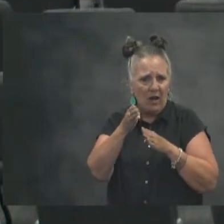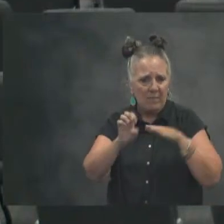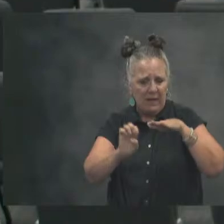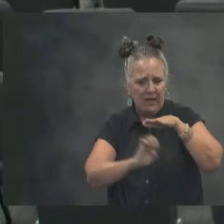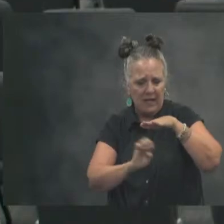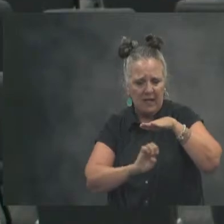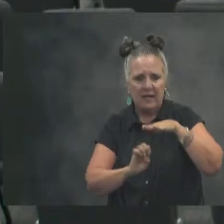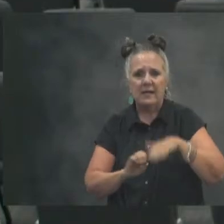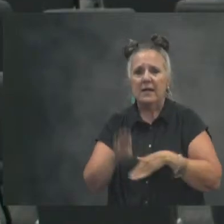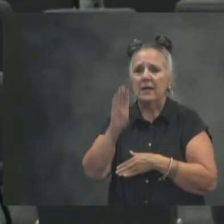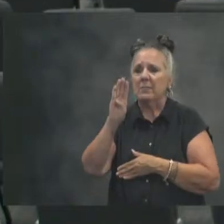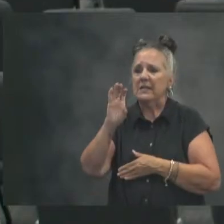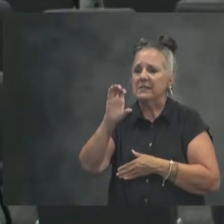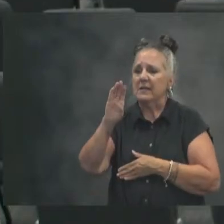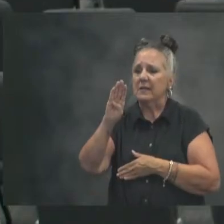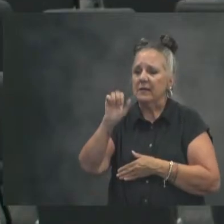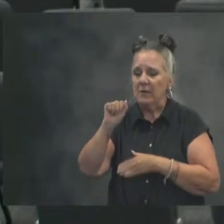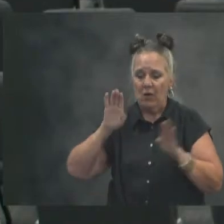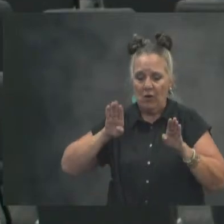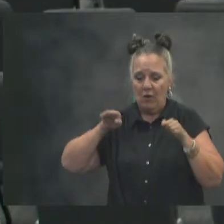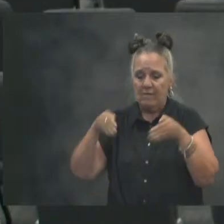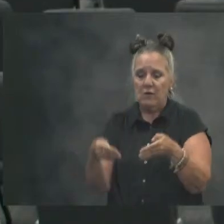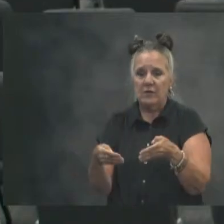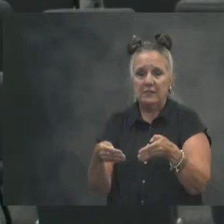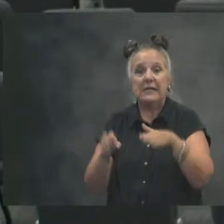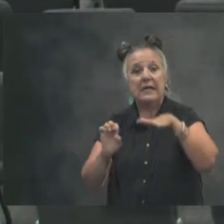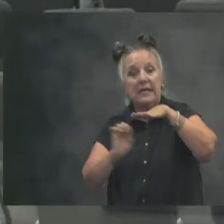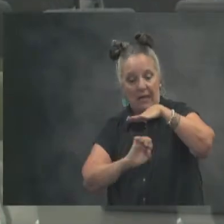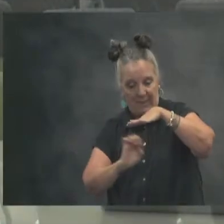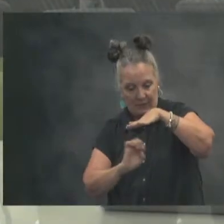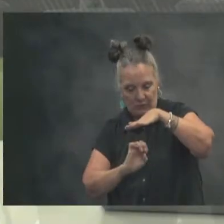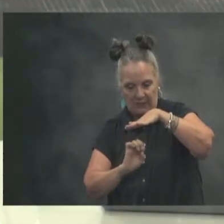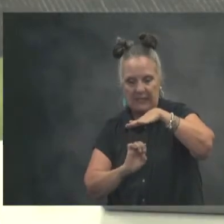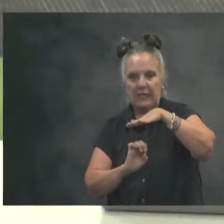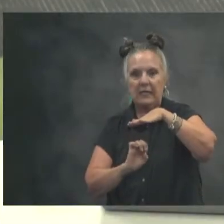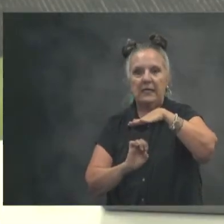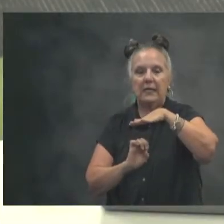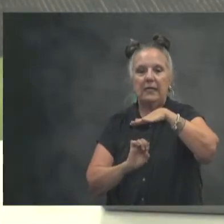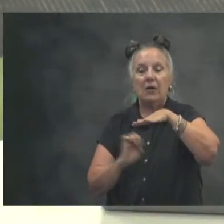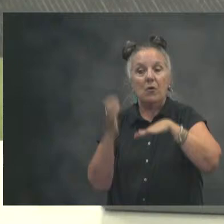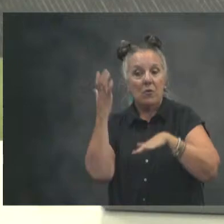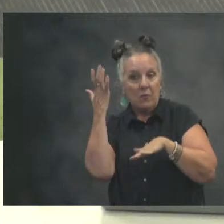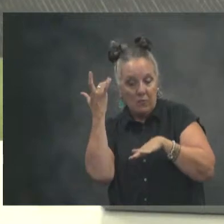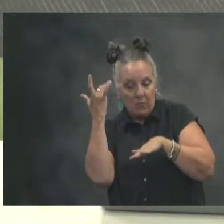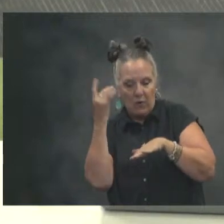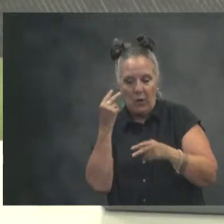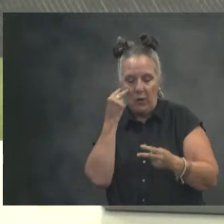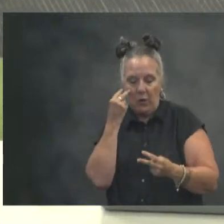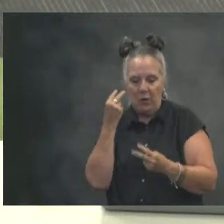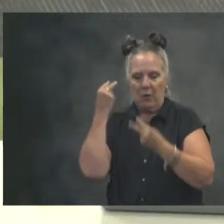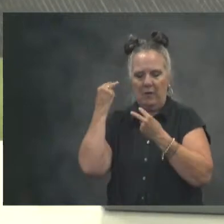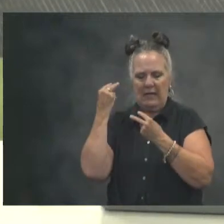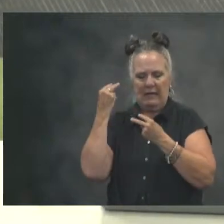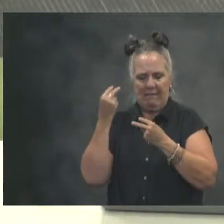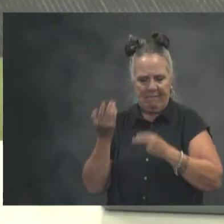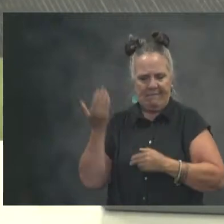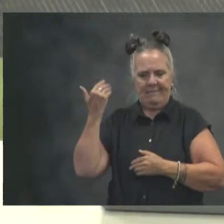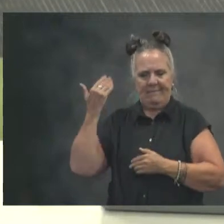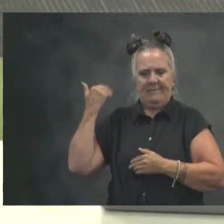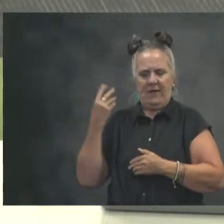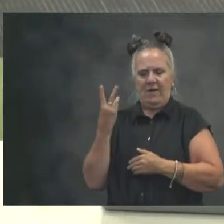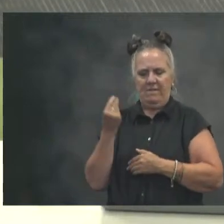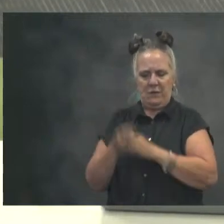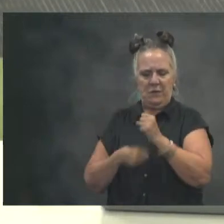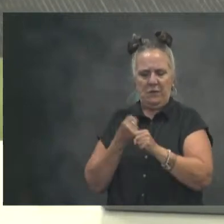question. Yes, our BCBAs, we've focused on elementary schools because looking back in the last couple of years, that's